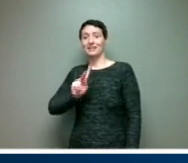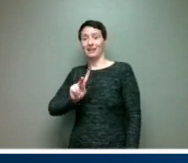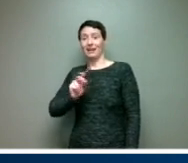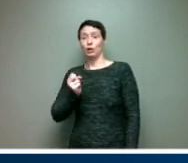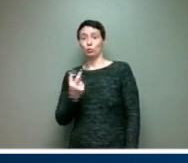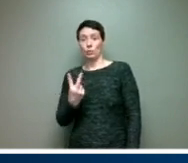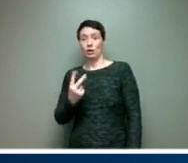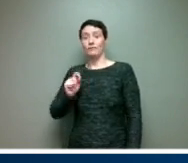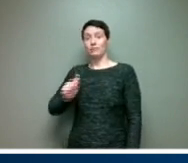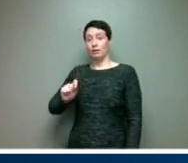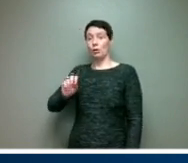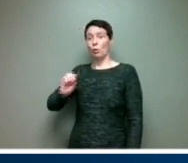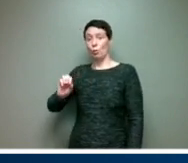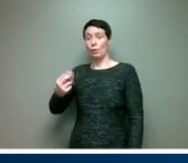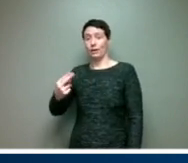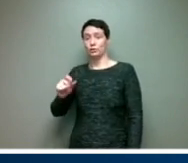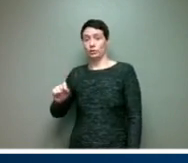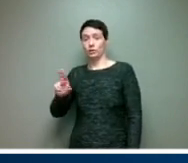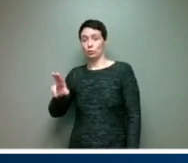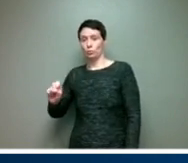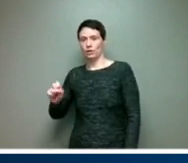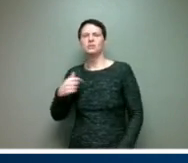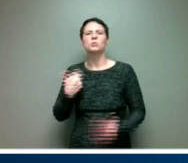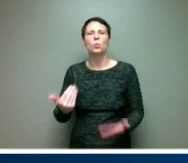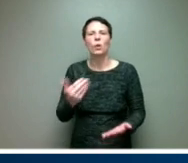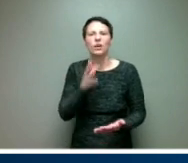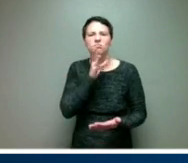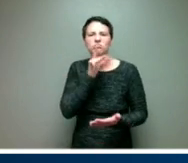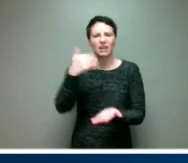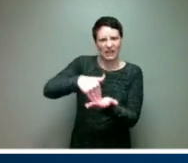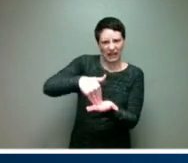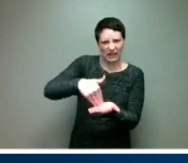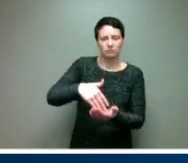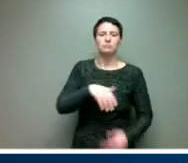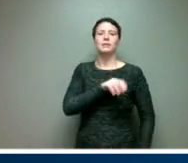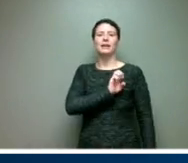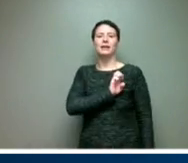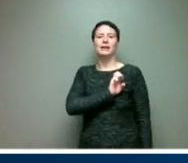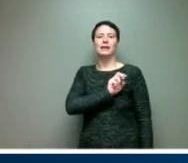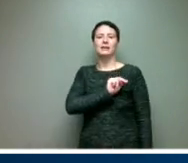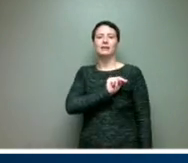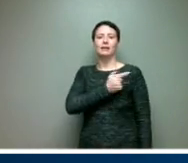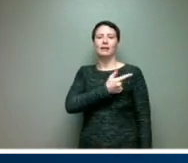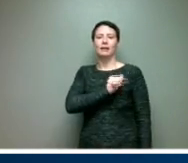engage@columbus.k12.oh.us. I'll repeat it in the event I went too fast.